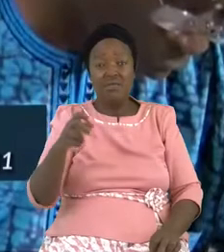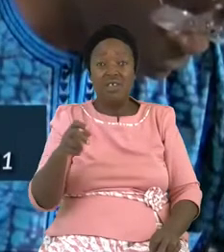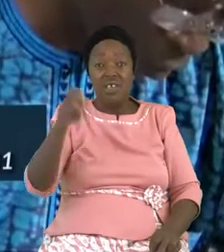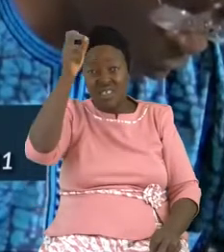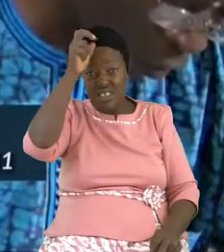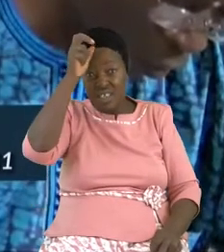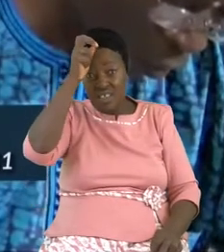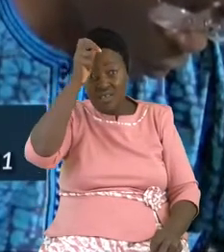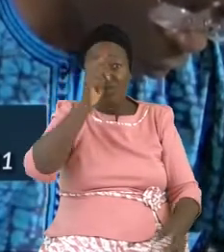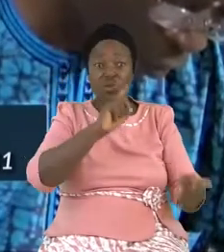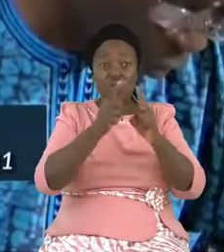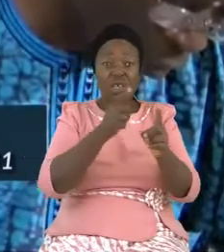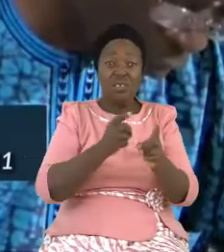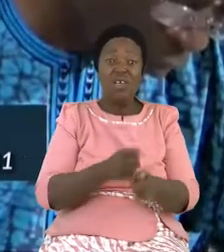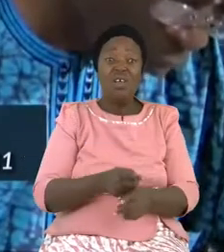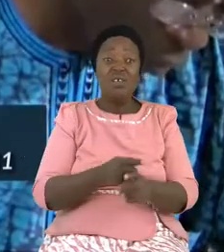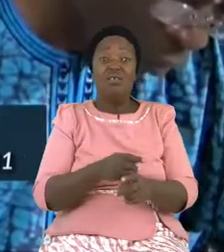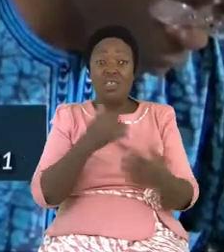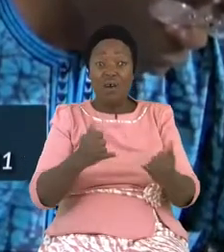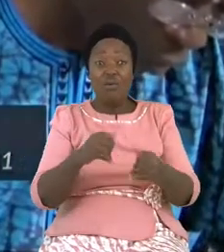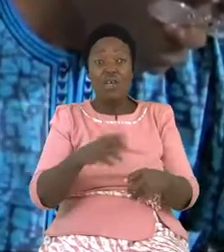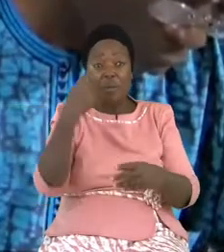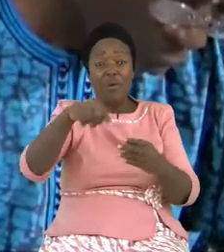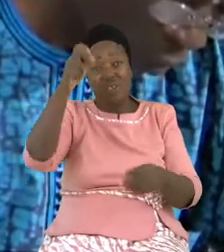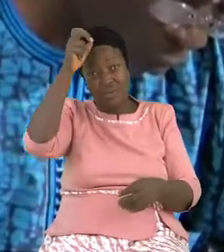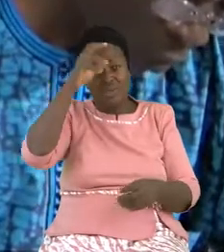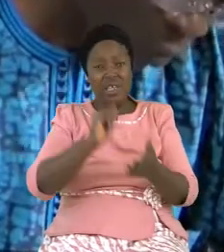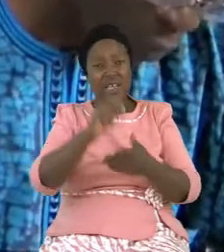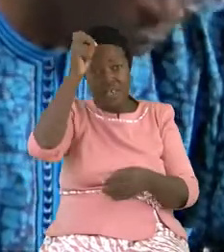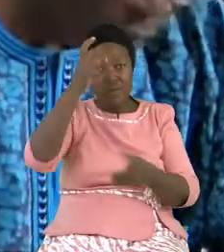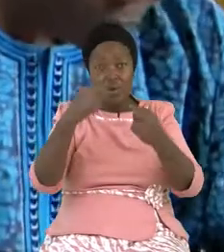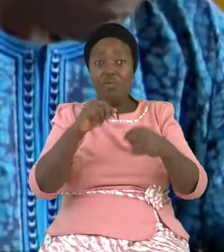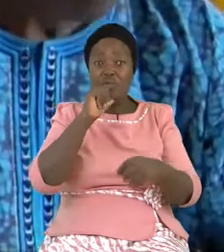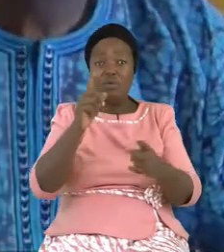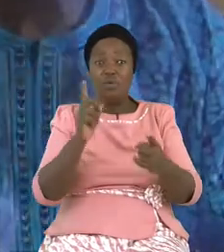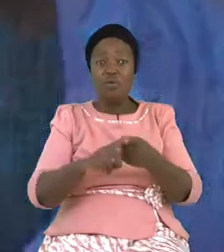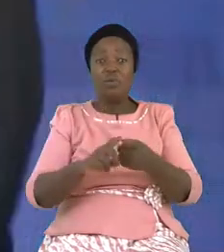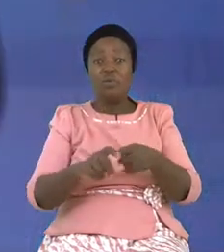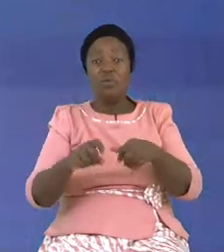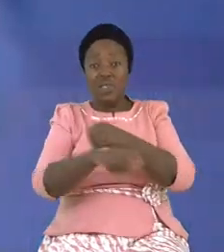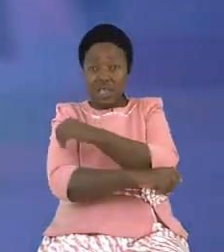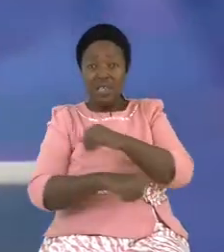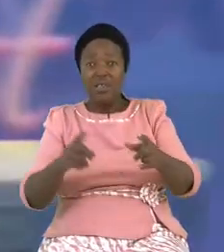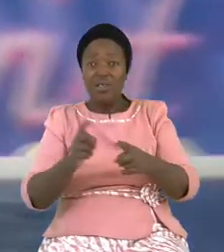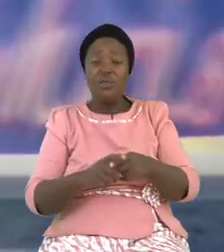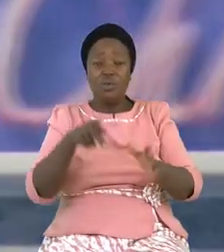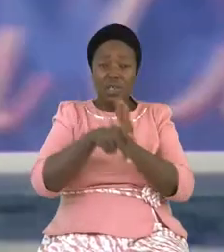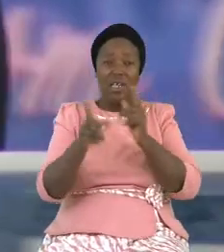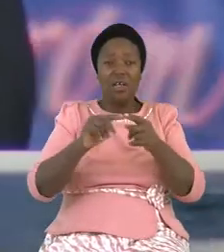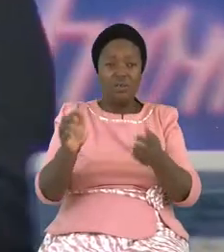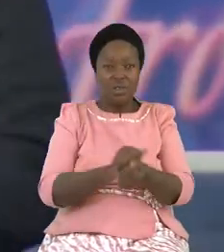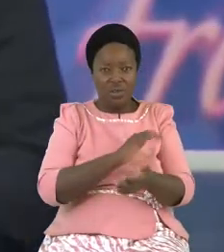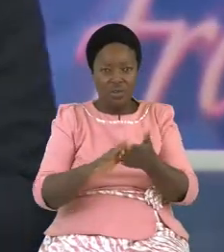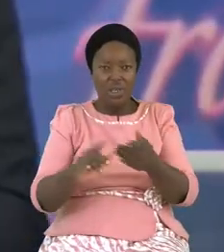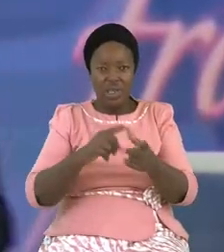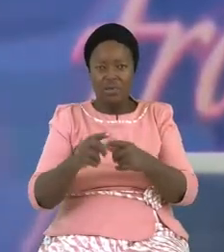directly, Satan cometh not but for to steal and to kill and to destroy. We can talk directly.